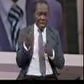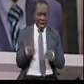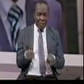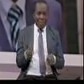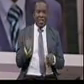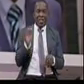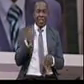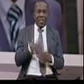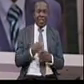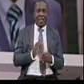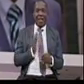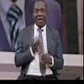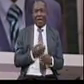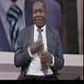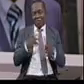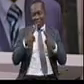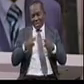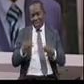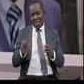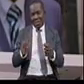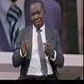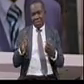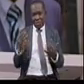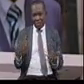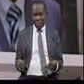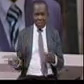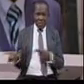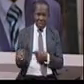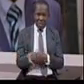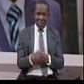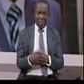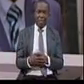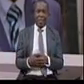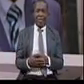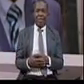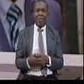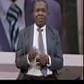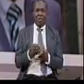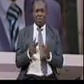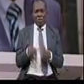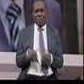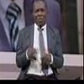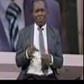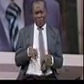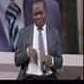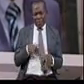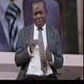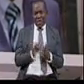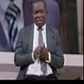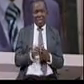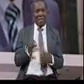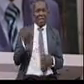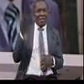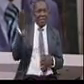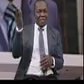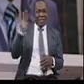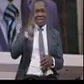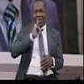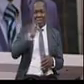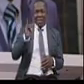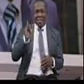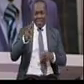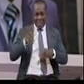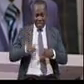way." They said, "There's a seat at home." I said, "It is not only for you to sit at home, you have to sleep at home. Sit and